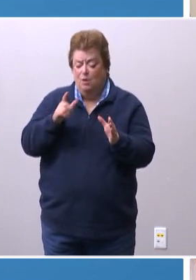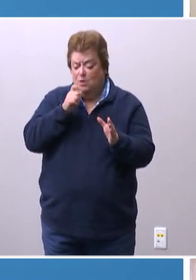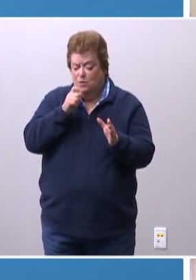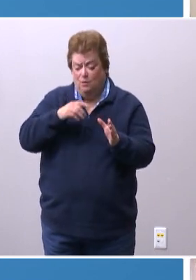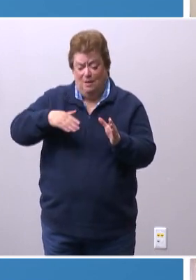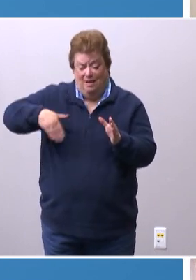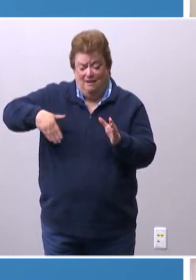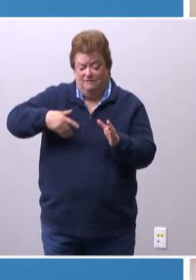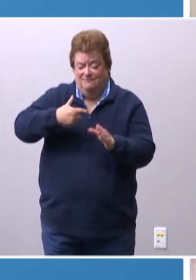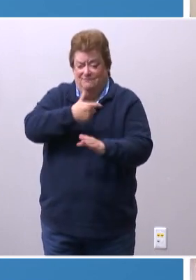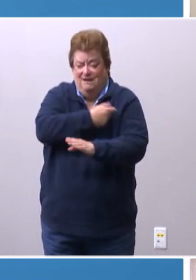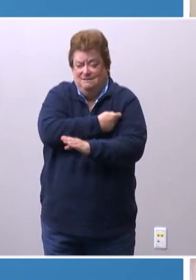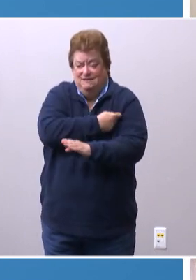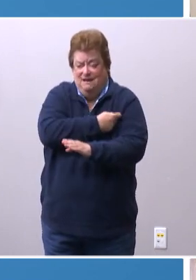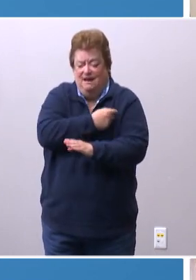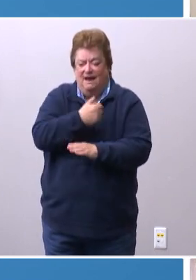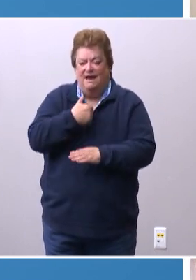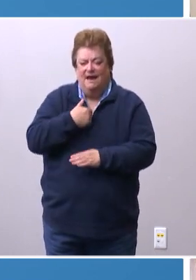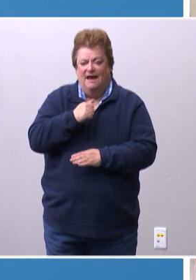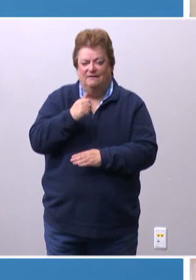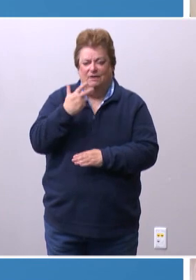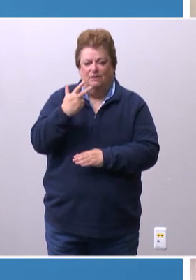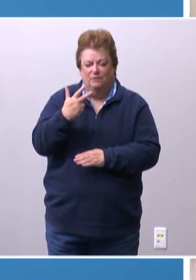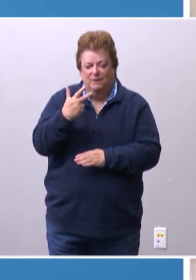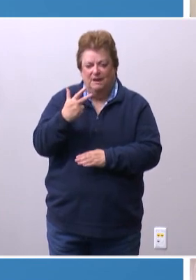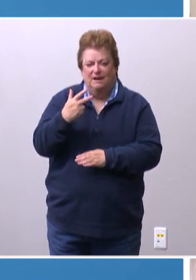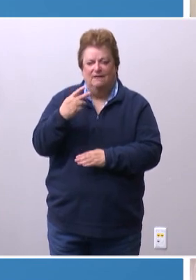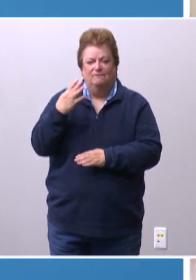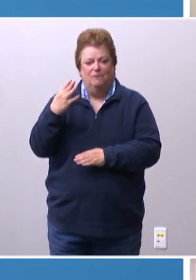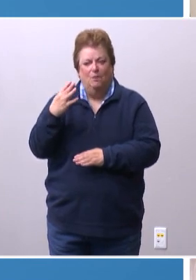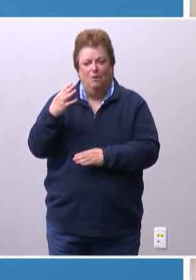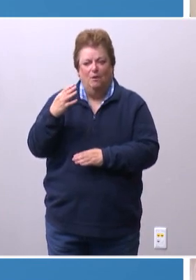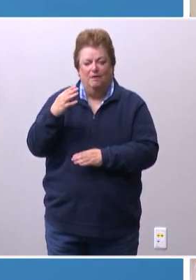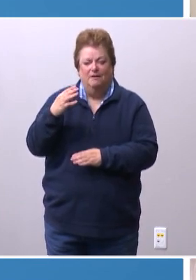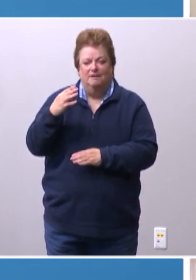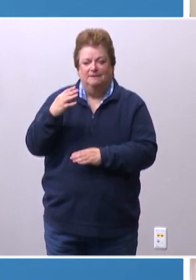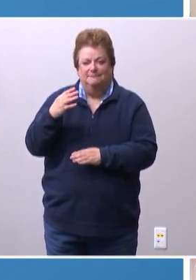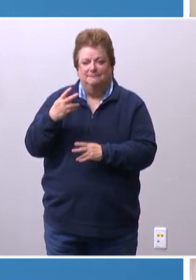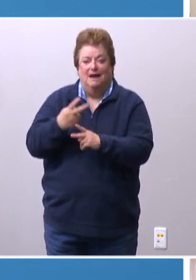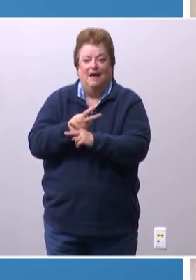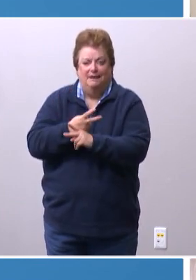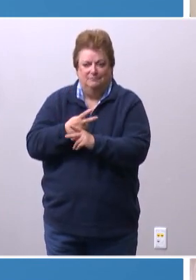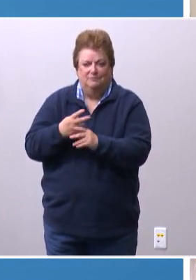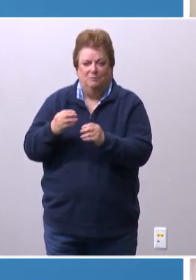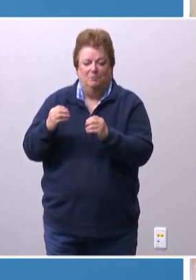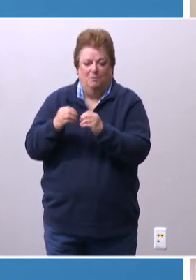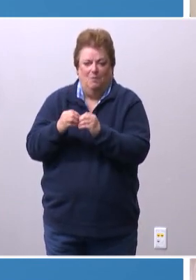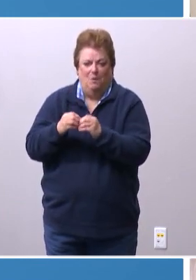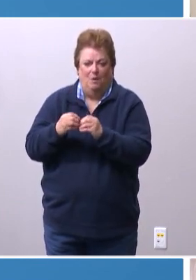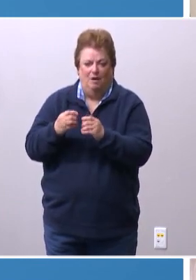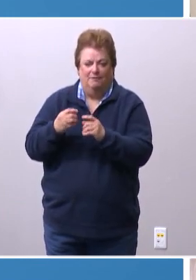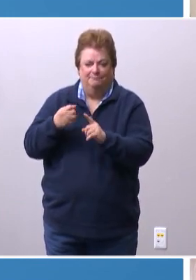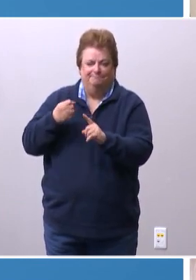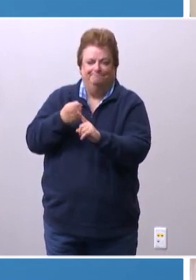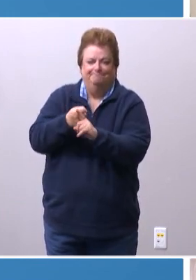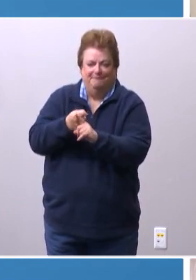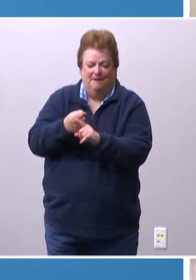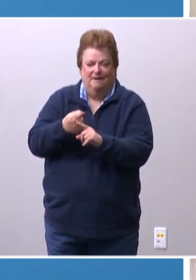unvaccinated have a 3.4 times greater risk of testing positive for COVID and